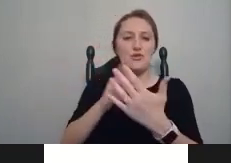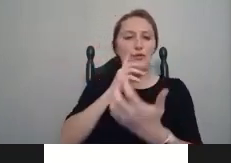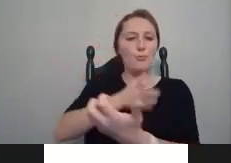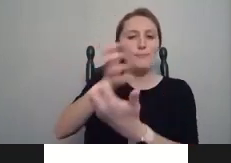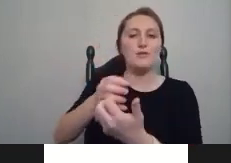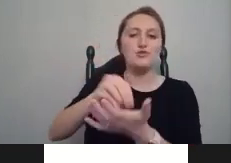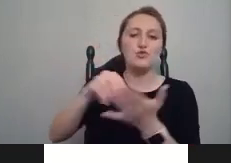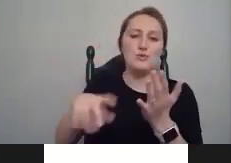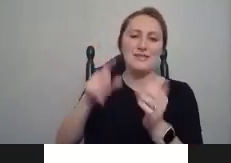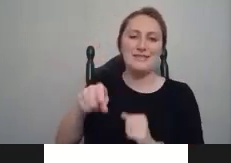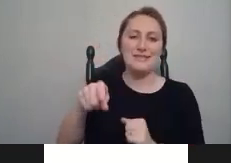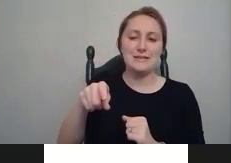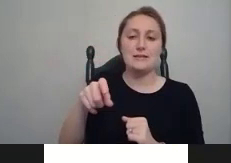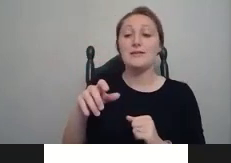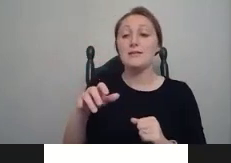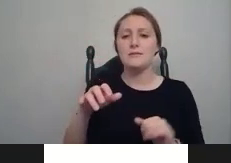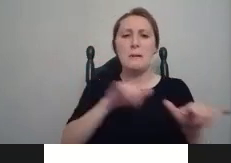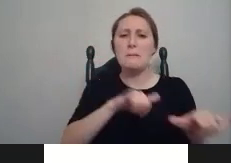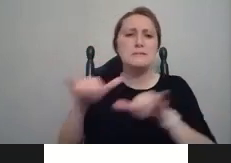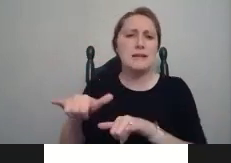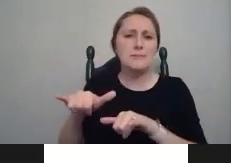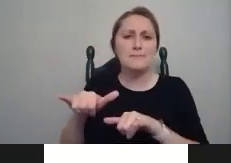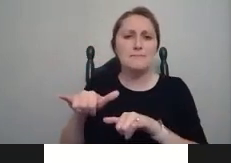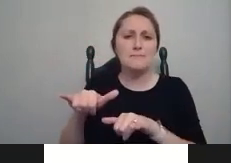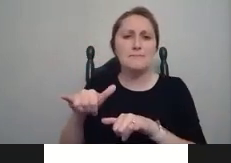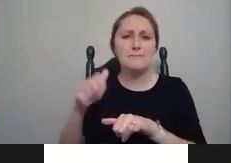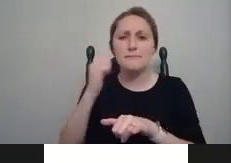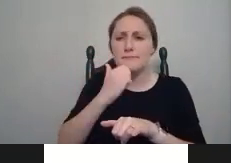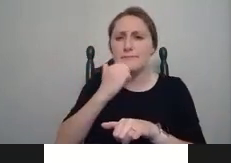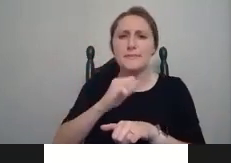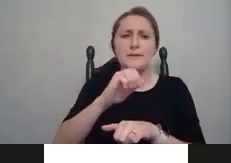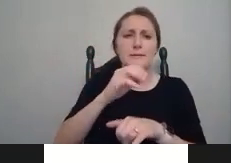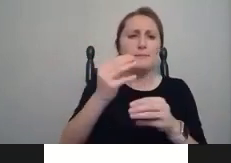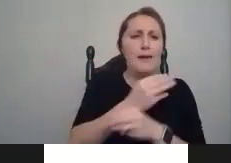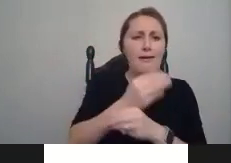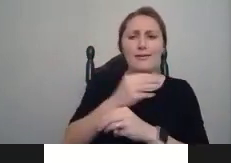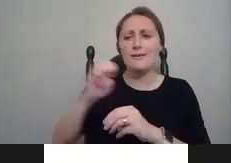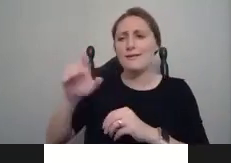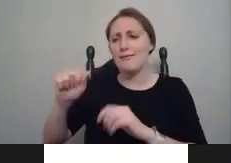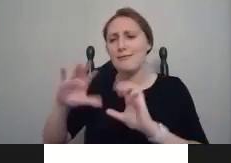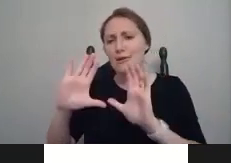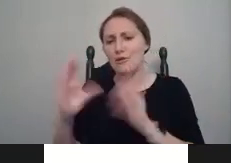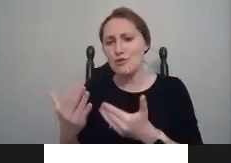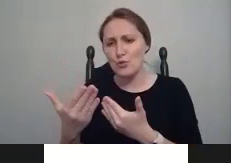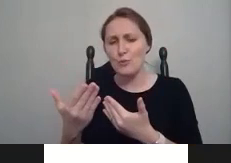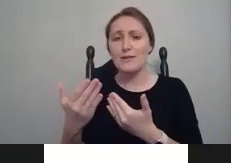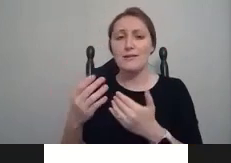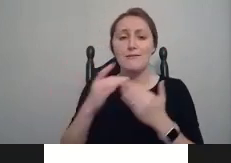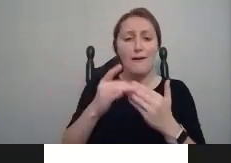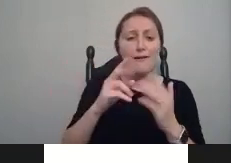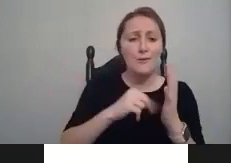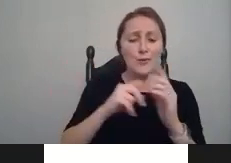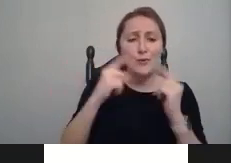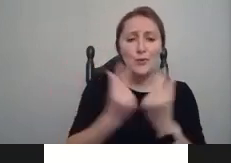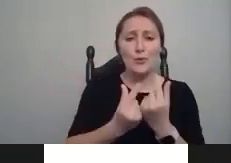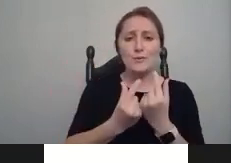student's needs, just like we would in the math or the ELA classroom, right? Guided reading groups go through the